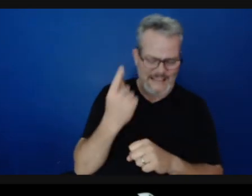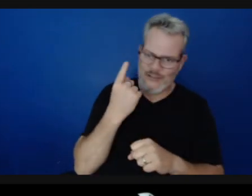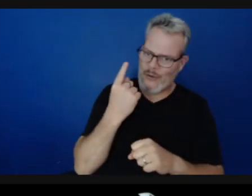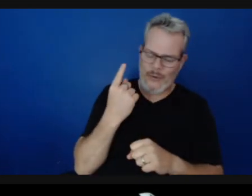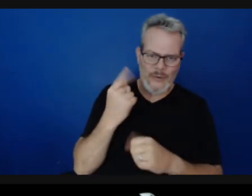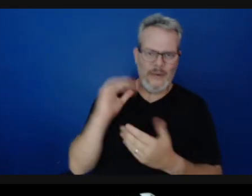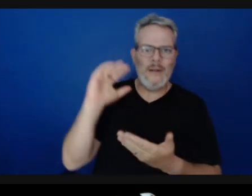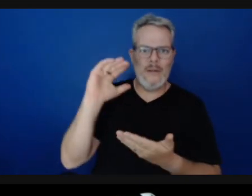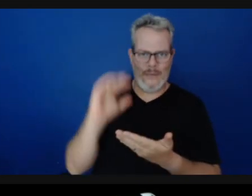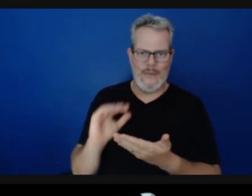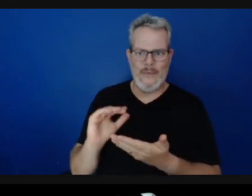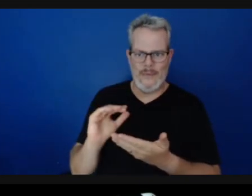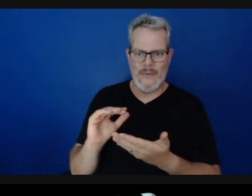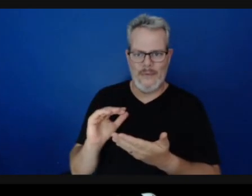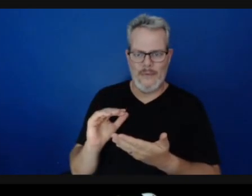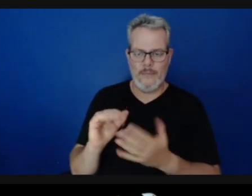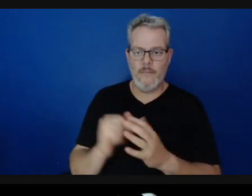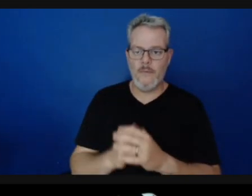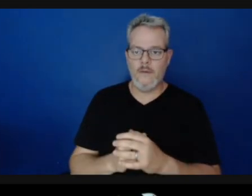But if we look at